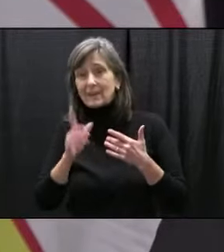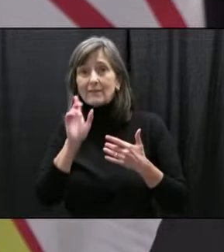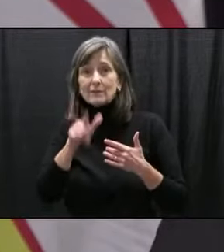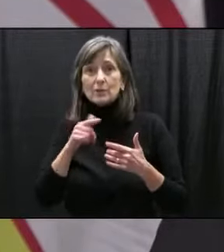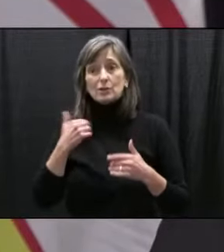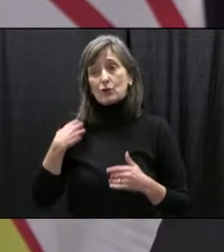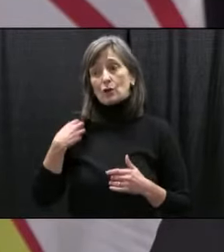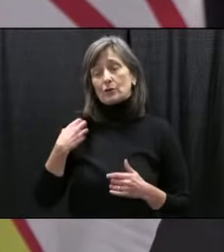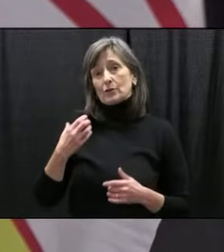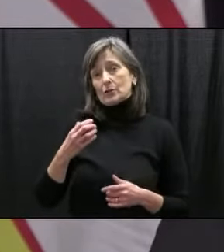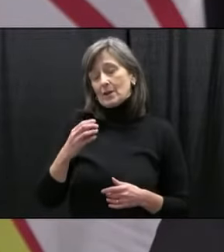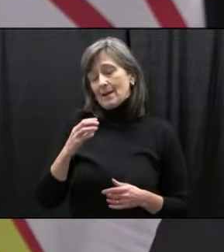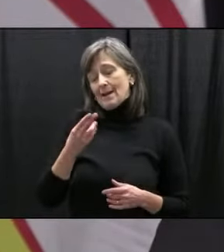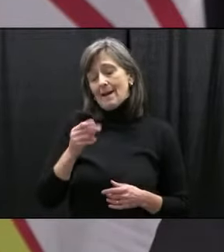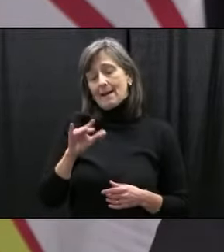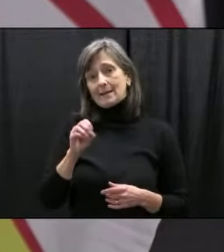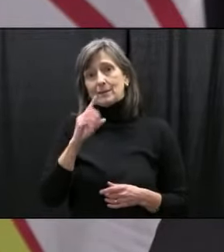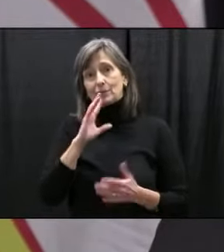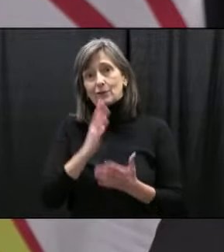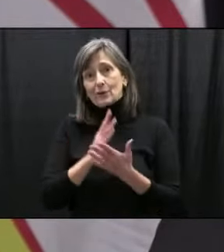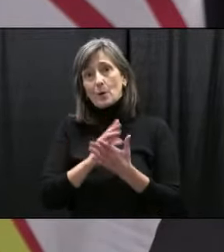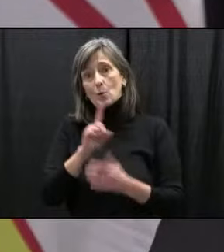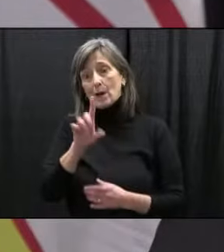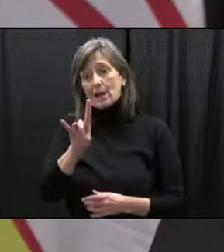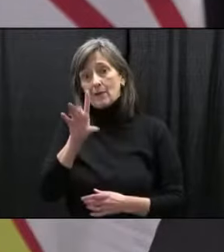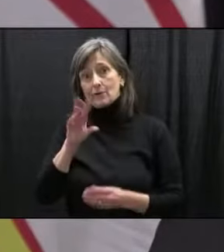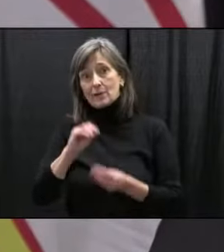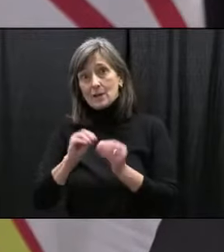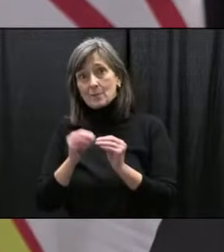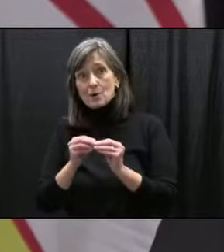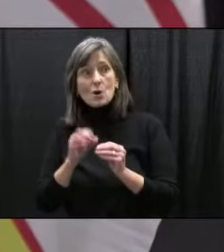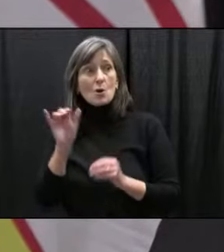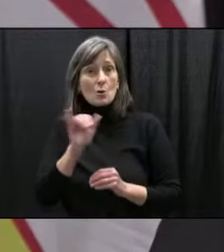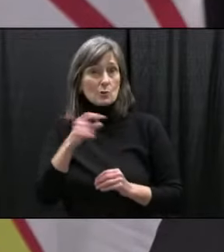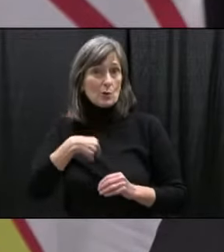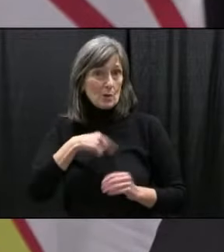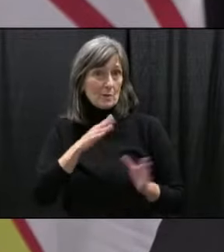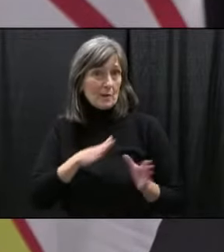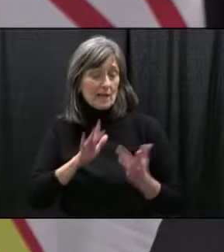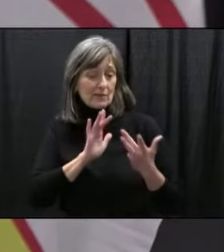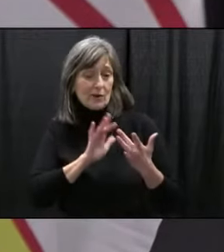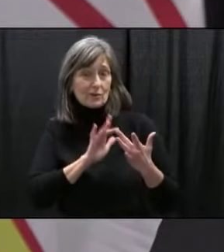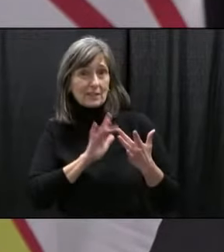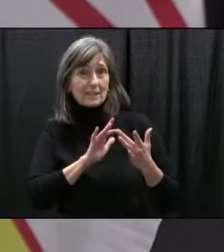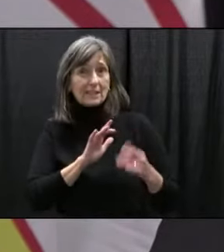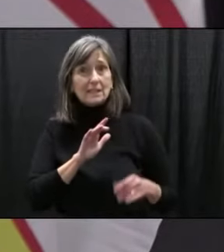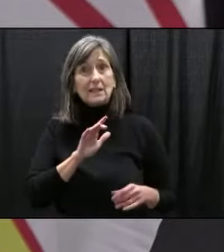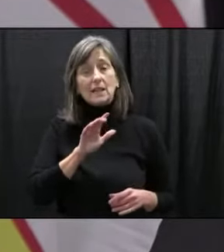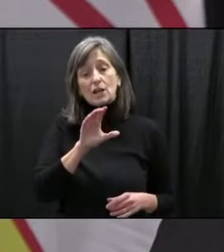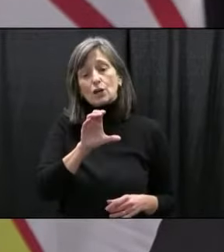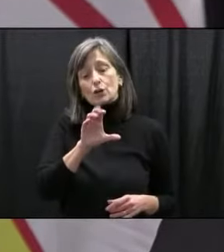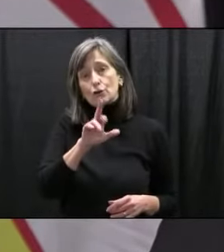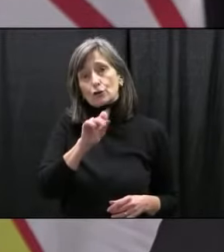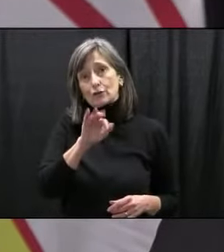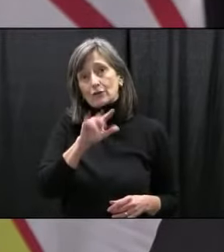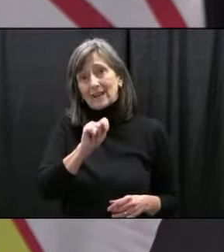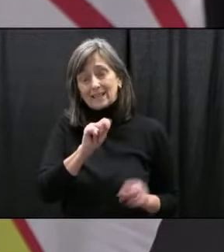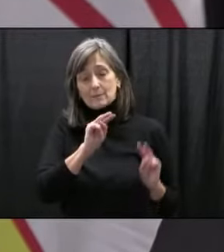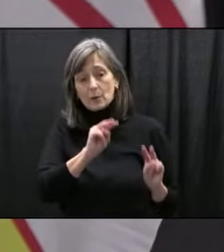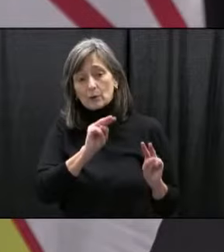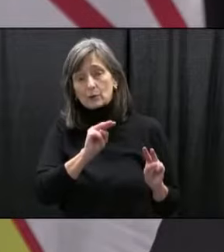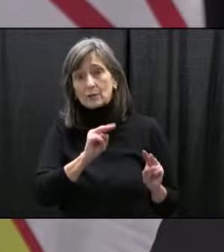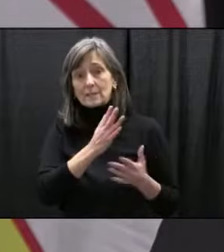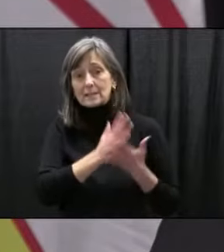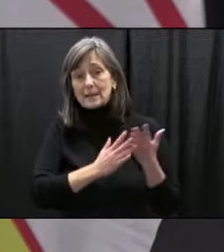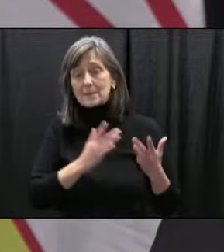We are also looking to contract credit monitoring, an opportunity for credit monitoring for patients